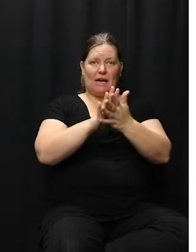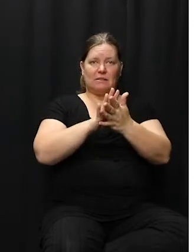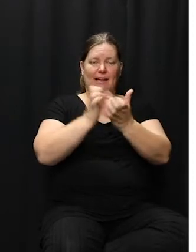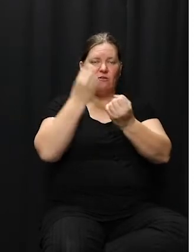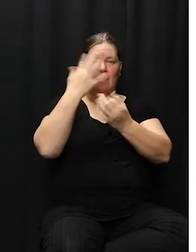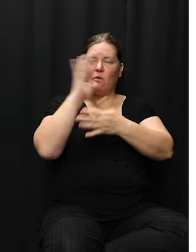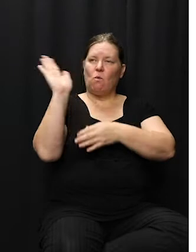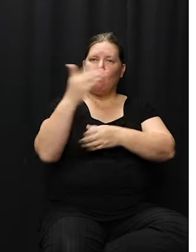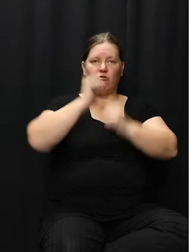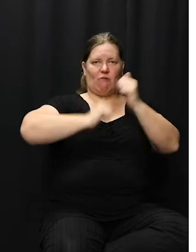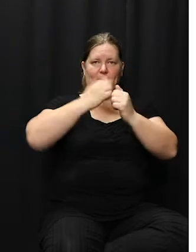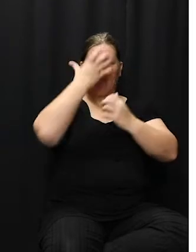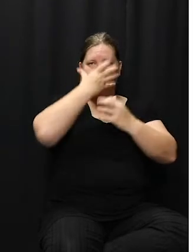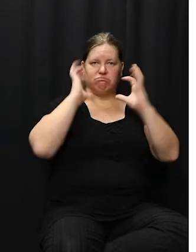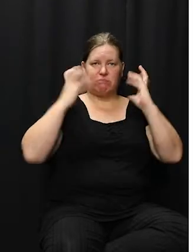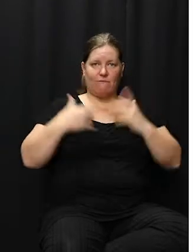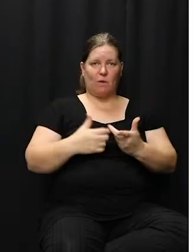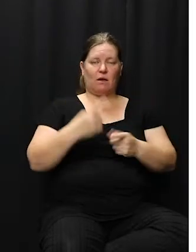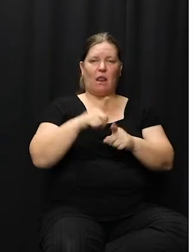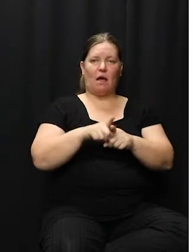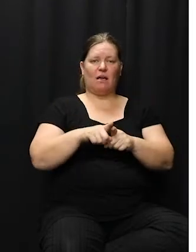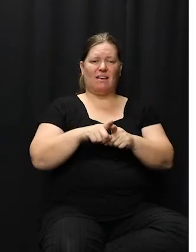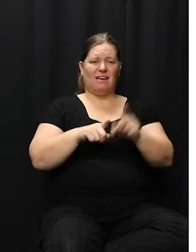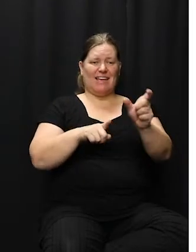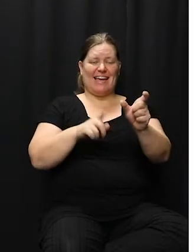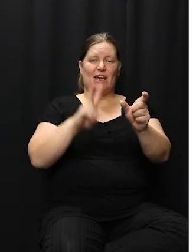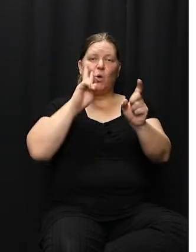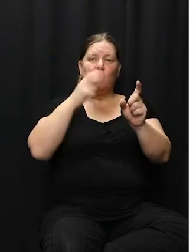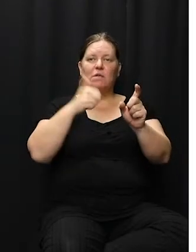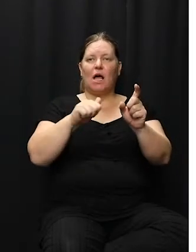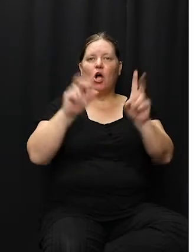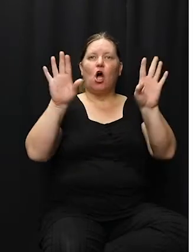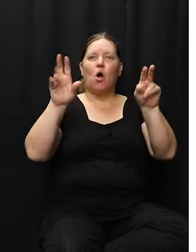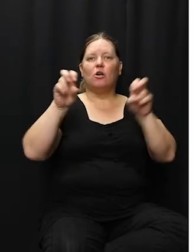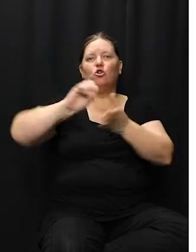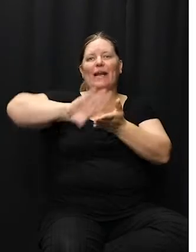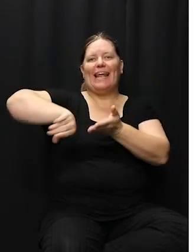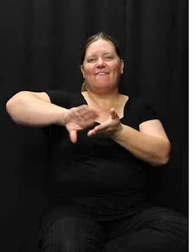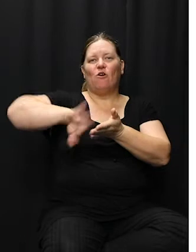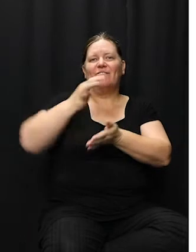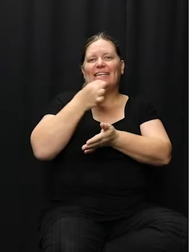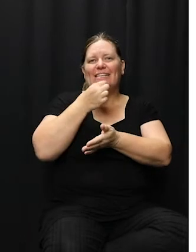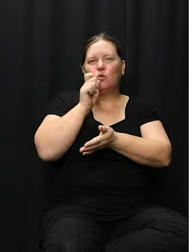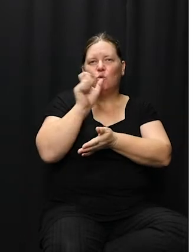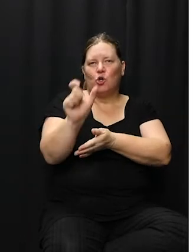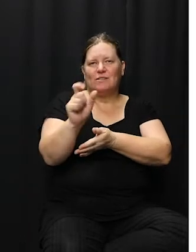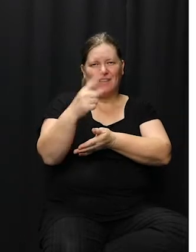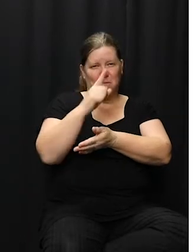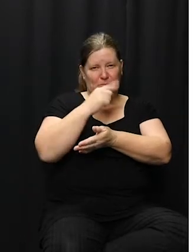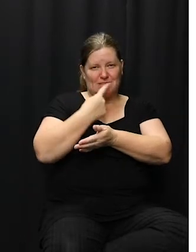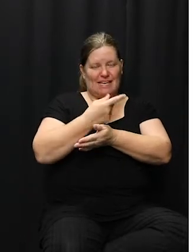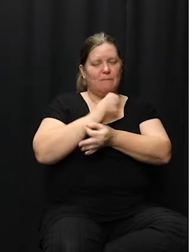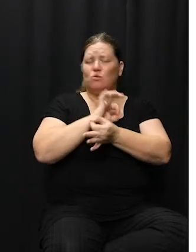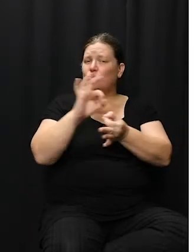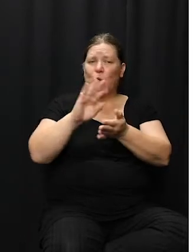at the actual signs and forget all of the grammar and facial expressions and space, it looks like, oh, you've just left off all the English words. A lot